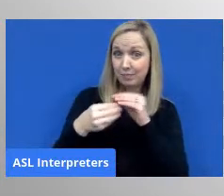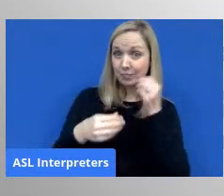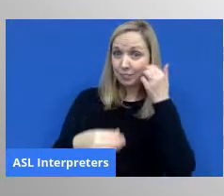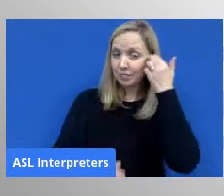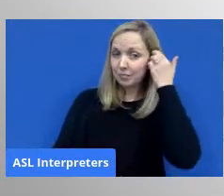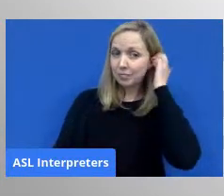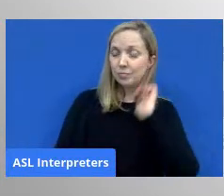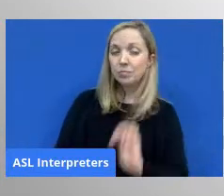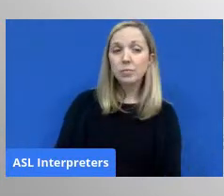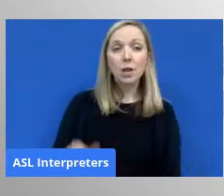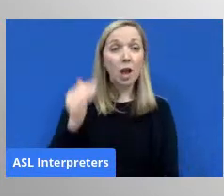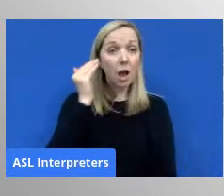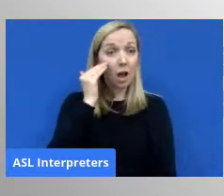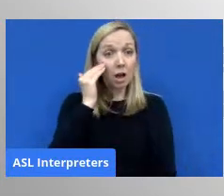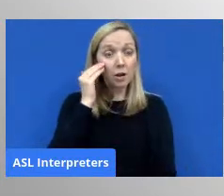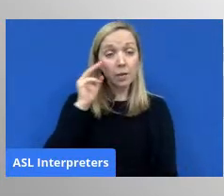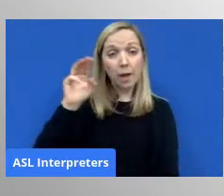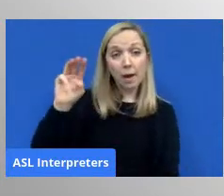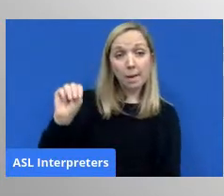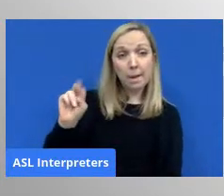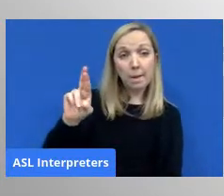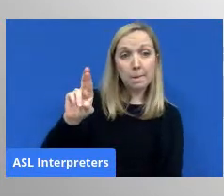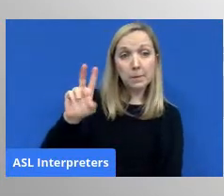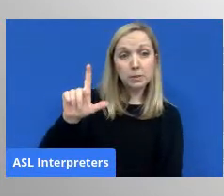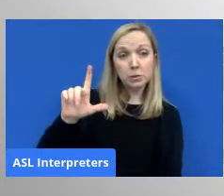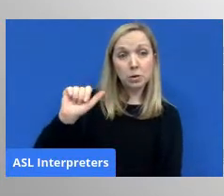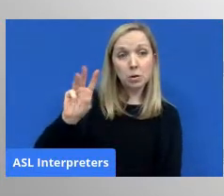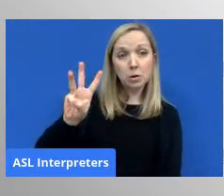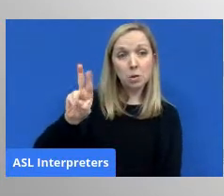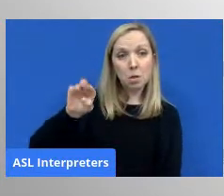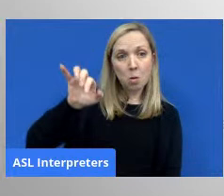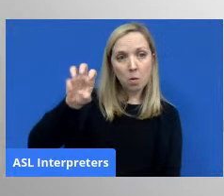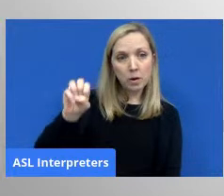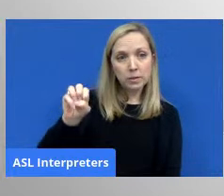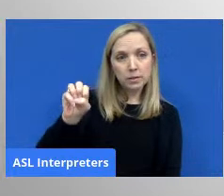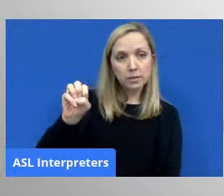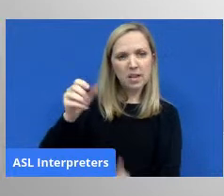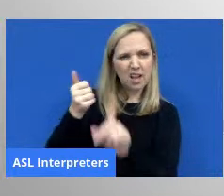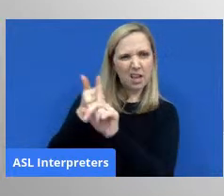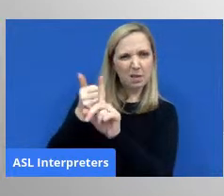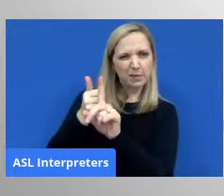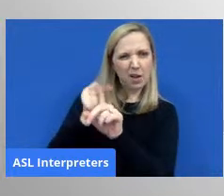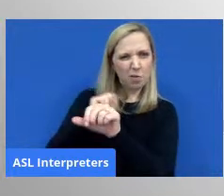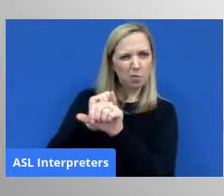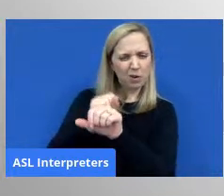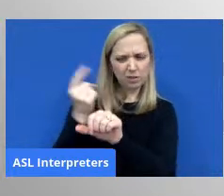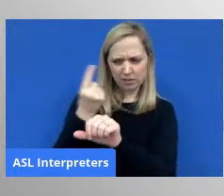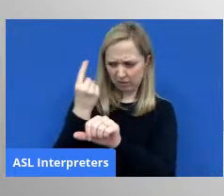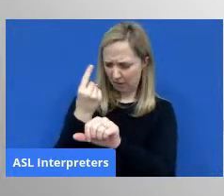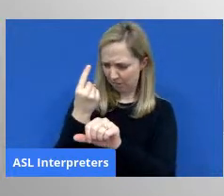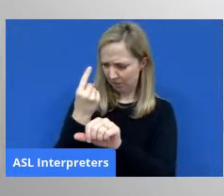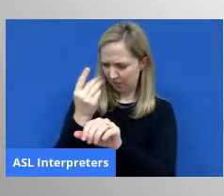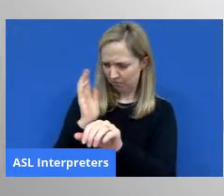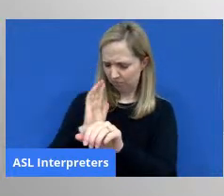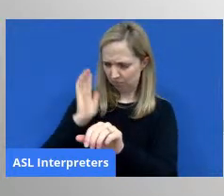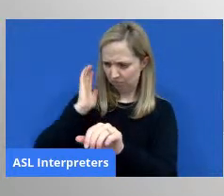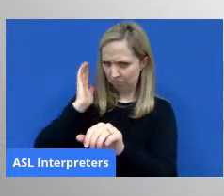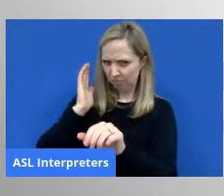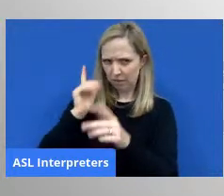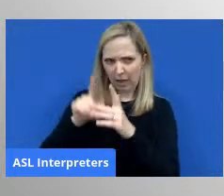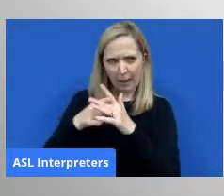I know that Mr. Lawrence was working on something earlier this year where he